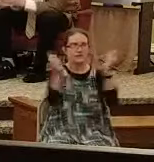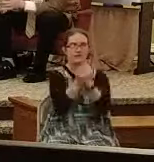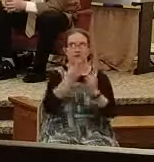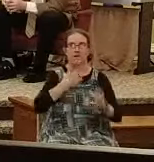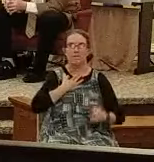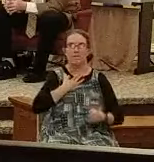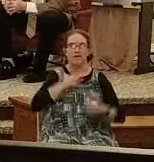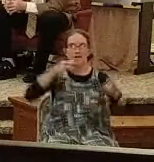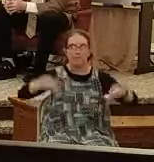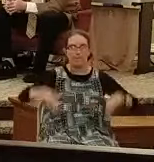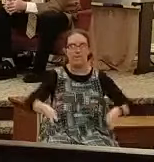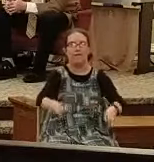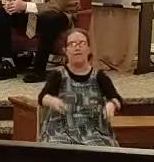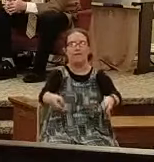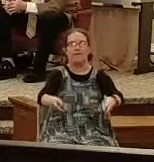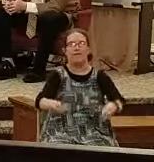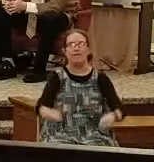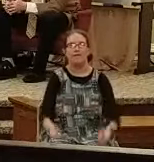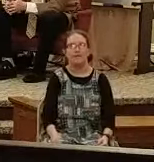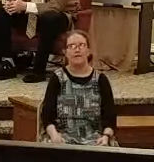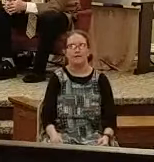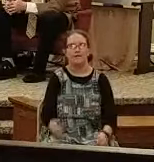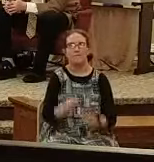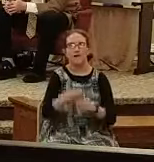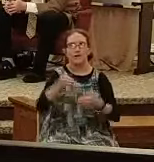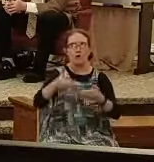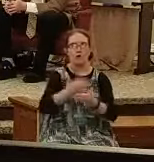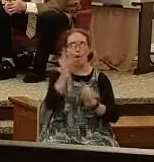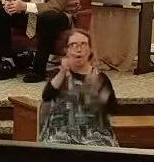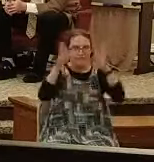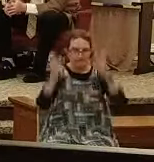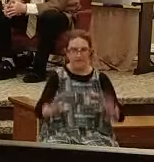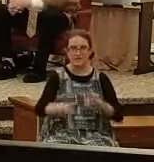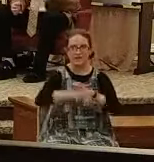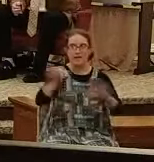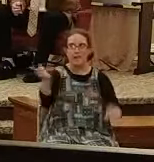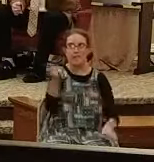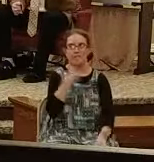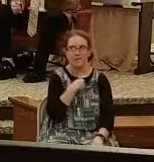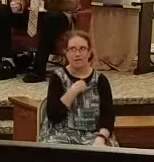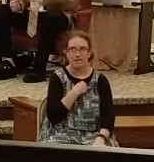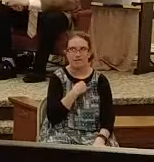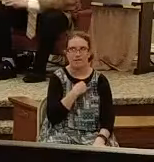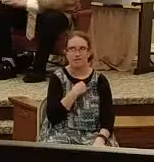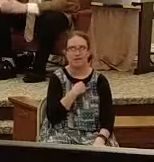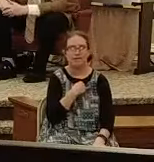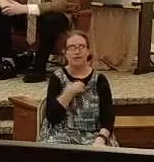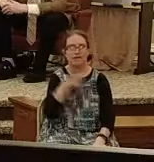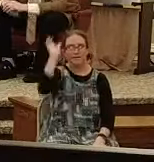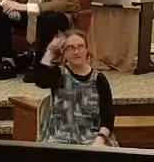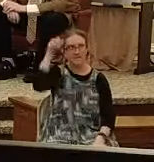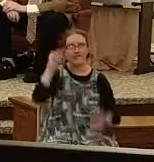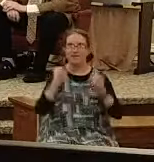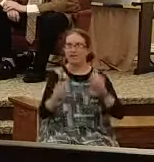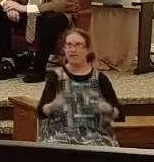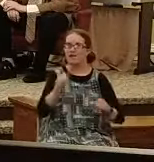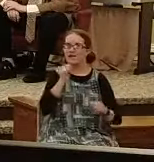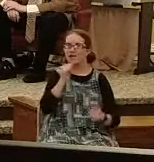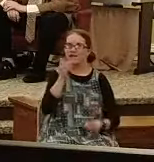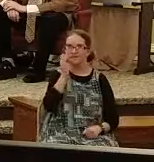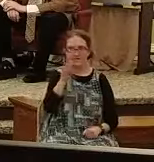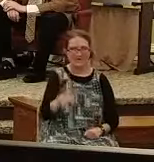my direction. He made a new creature out of me. Amen. And Satan can't stand me, and